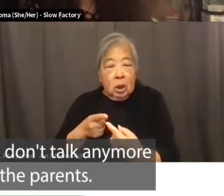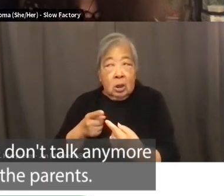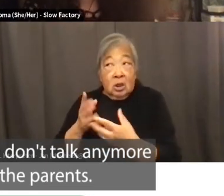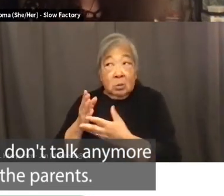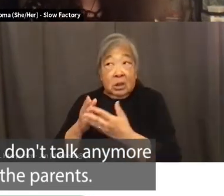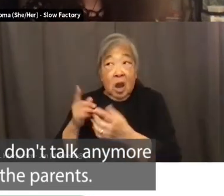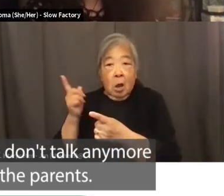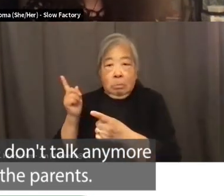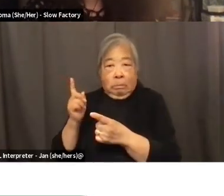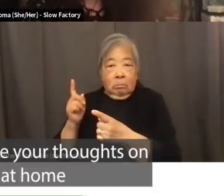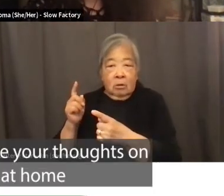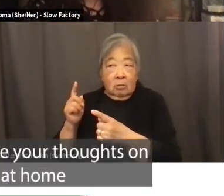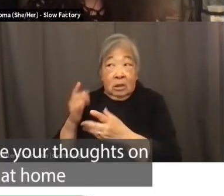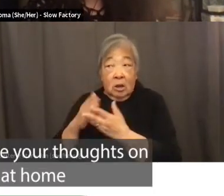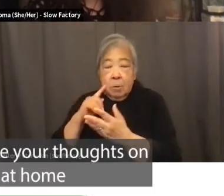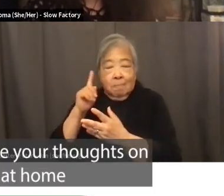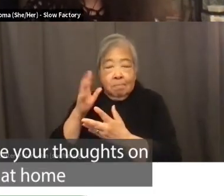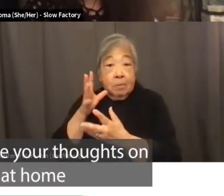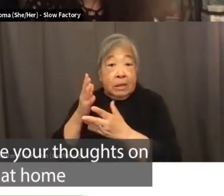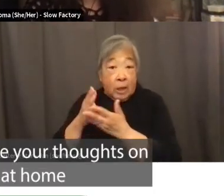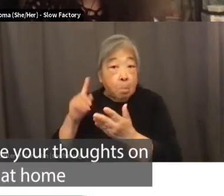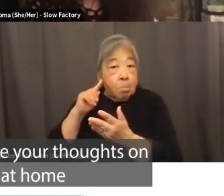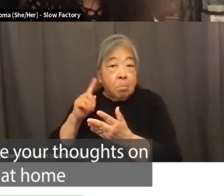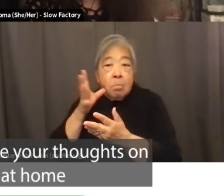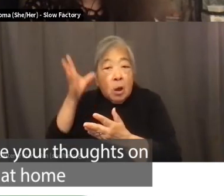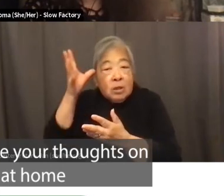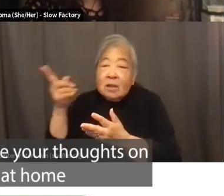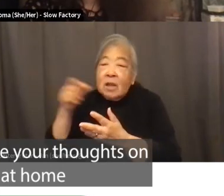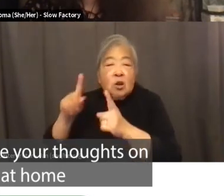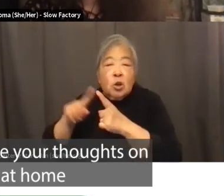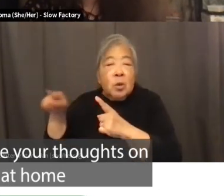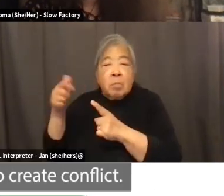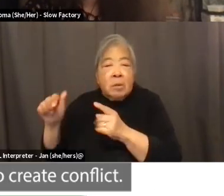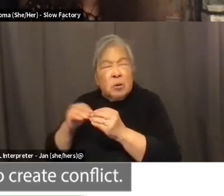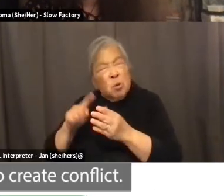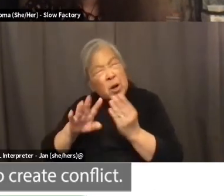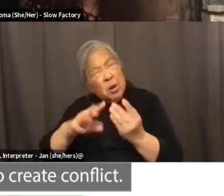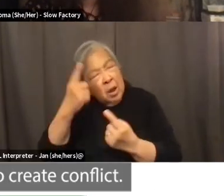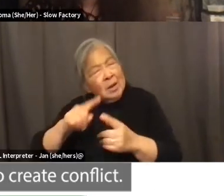those the parents. What are your thoughts on it? Starts at home